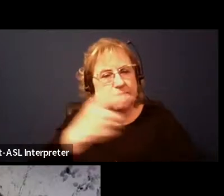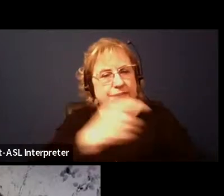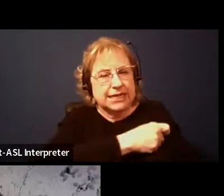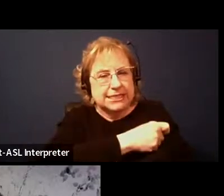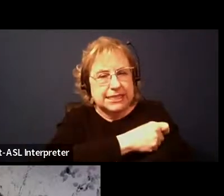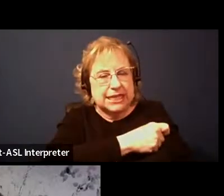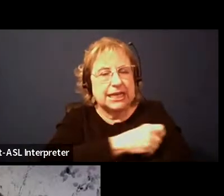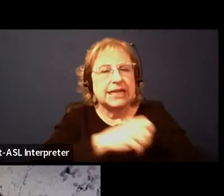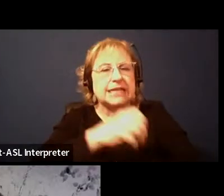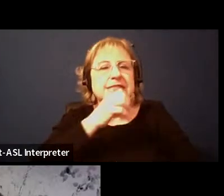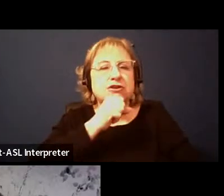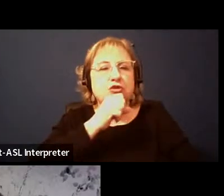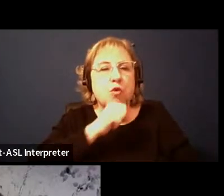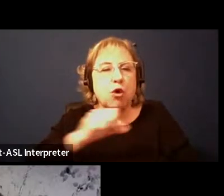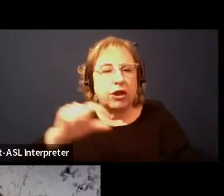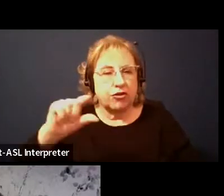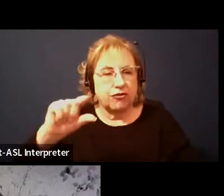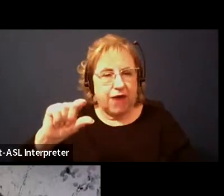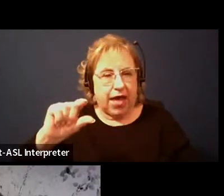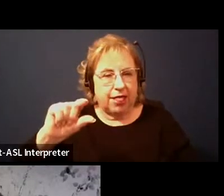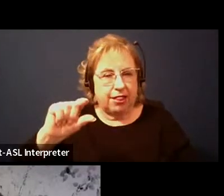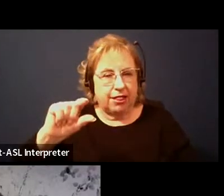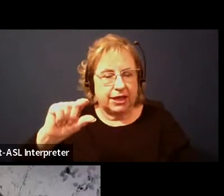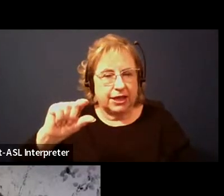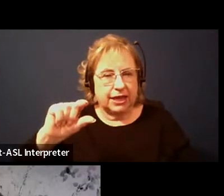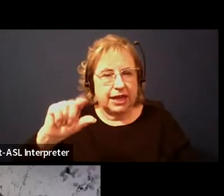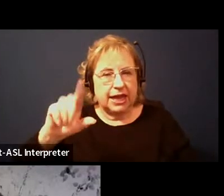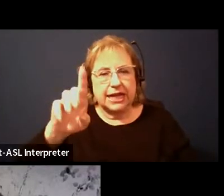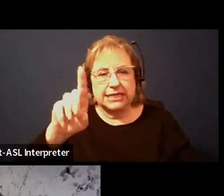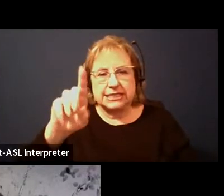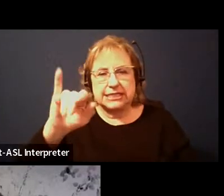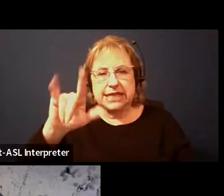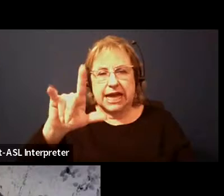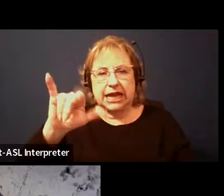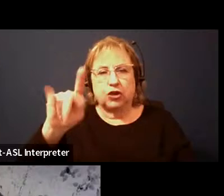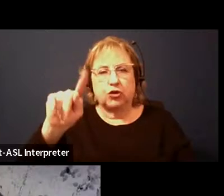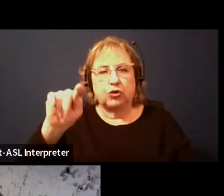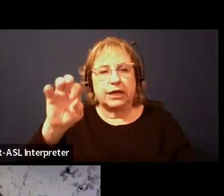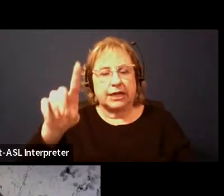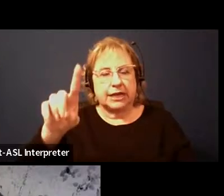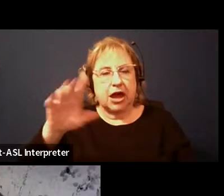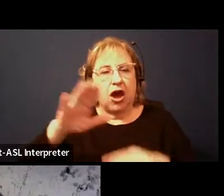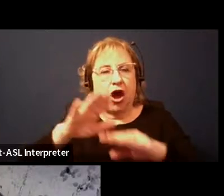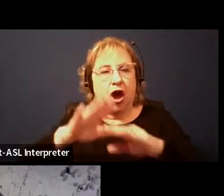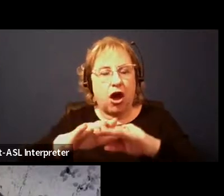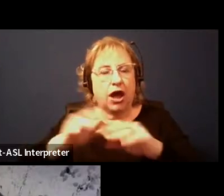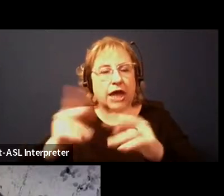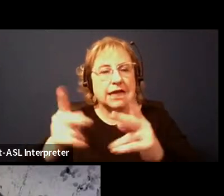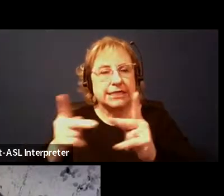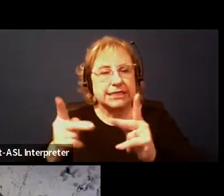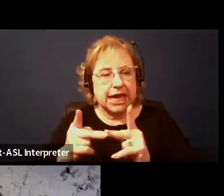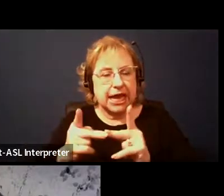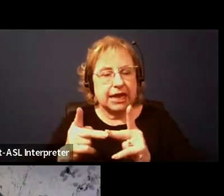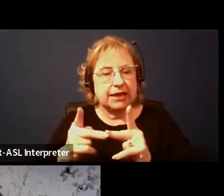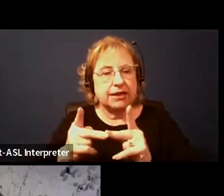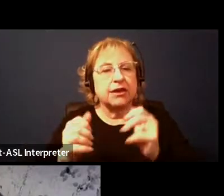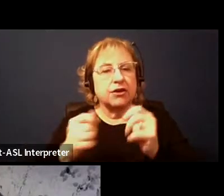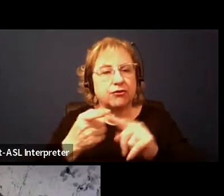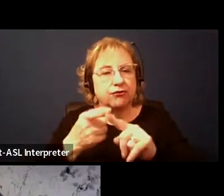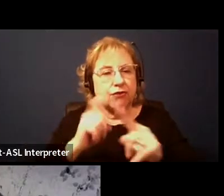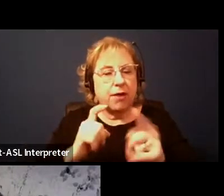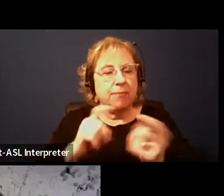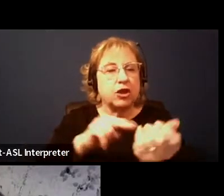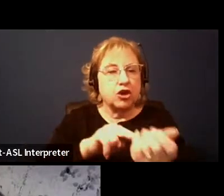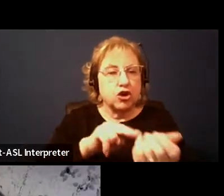little orange vial, and it is diluted on site by the nurse. The nurses are trained